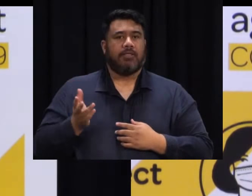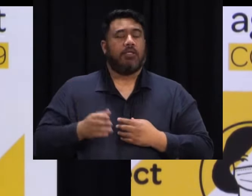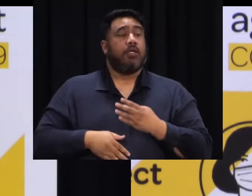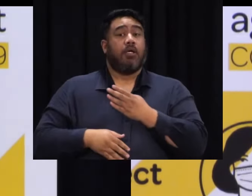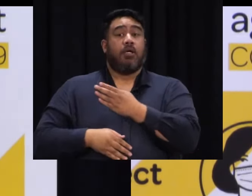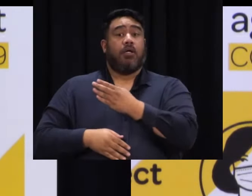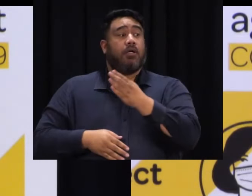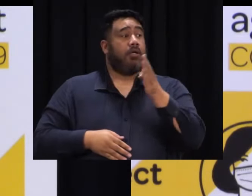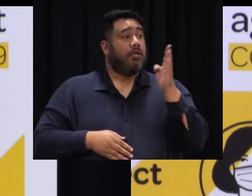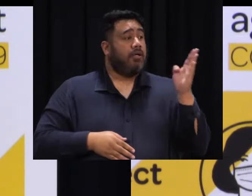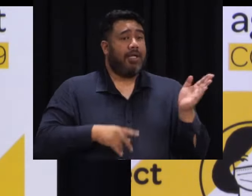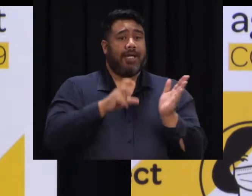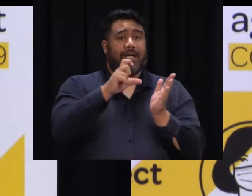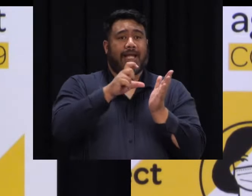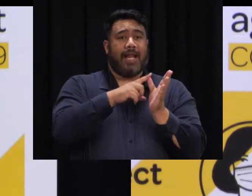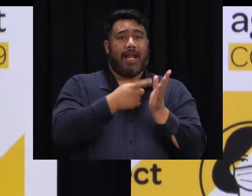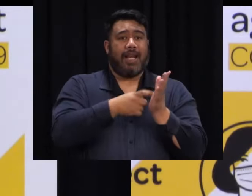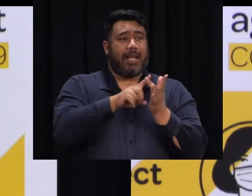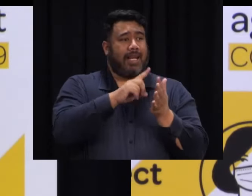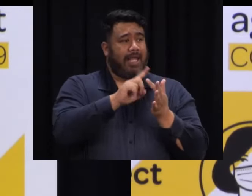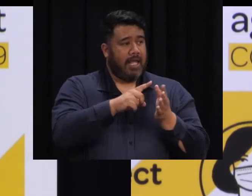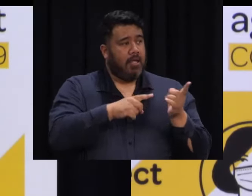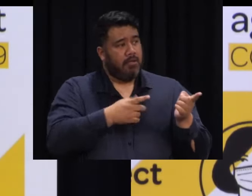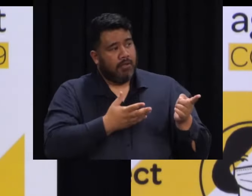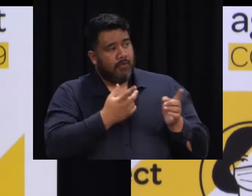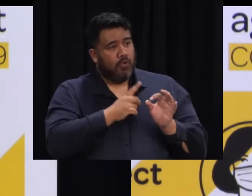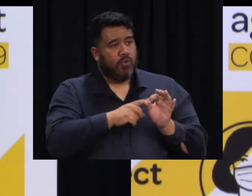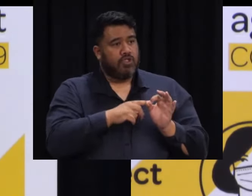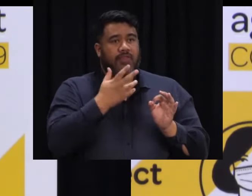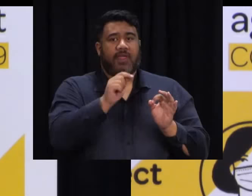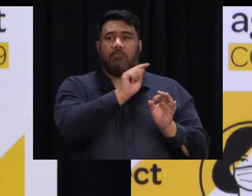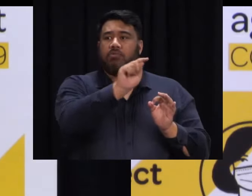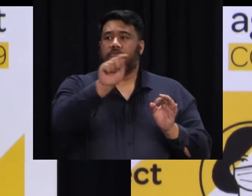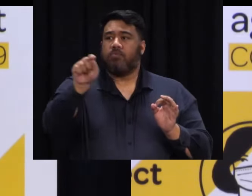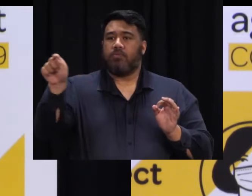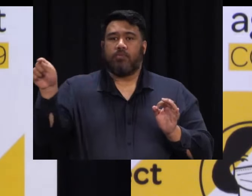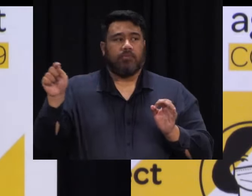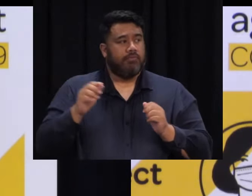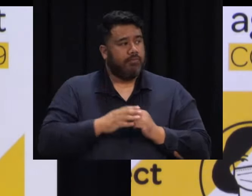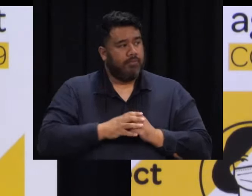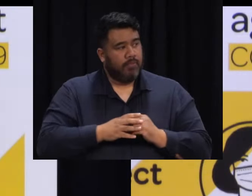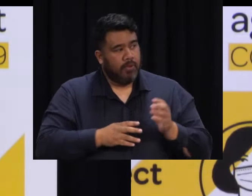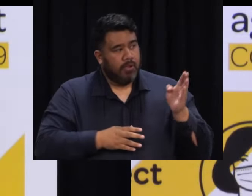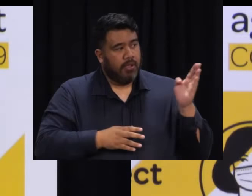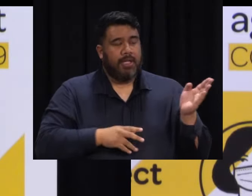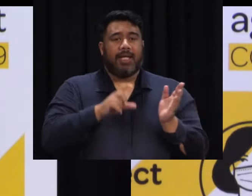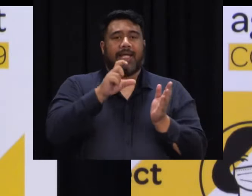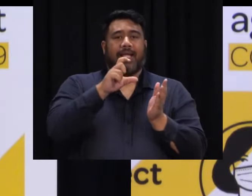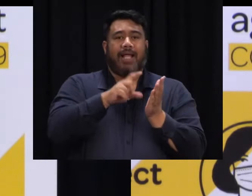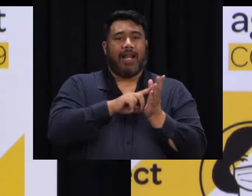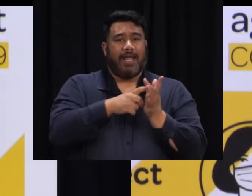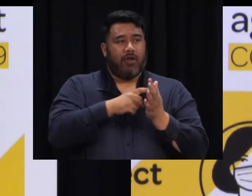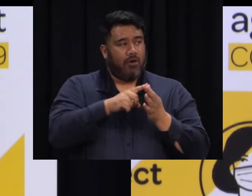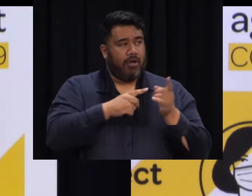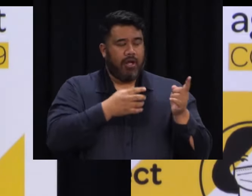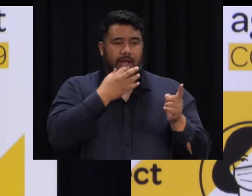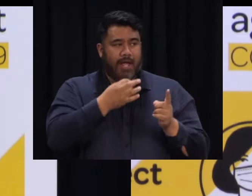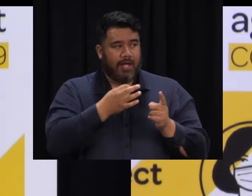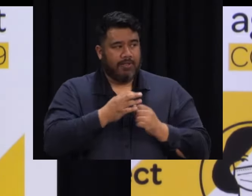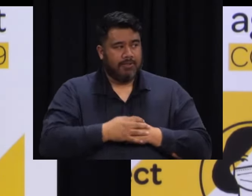over to Claire and then I'm going to whip through the back again for our TVs. I might finish with Jason. Can you give us some indication of what